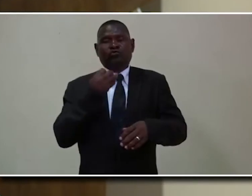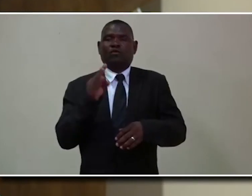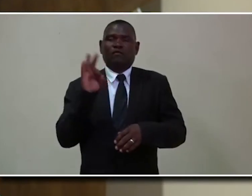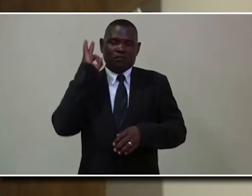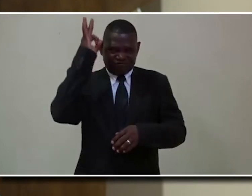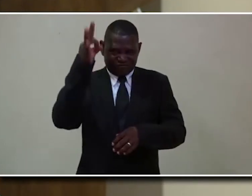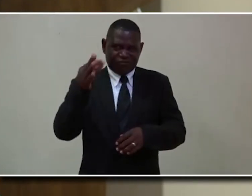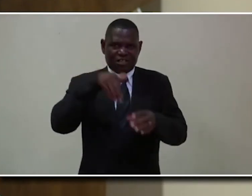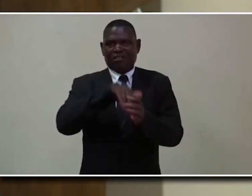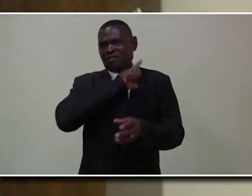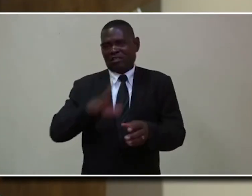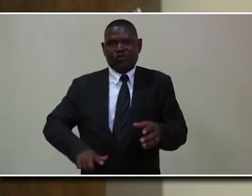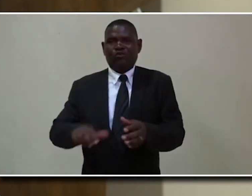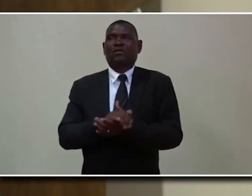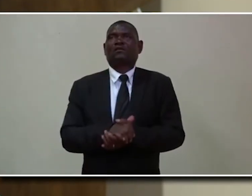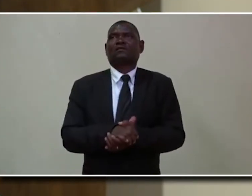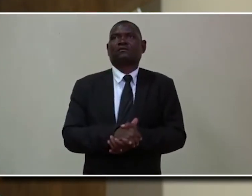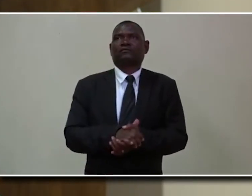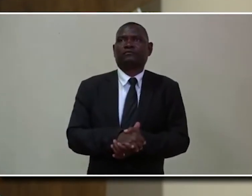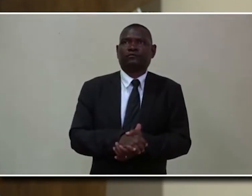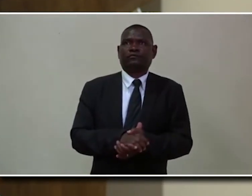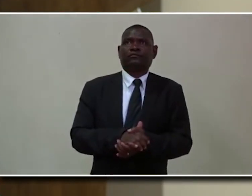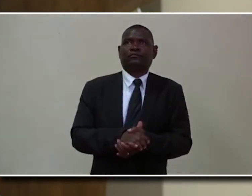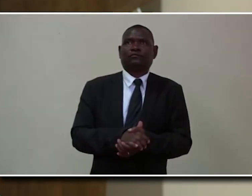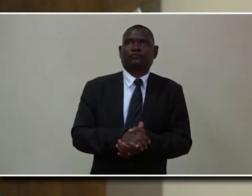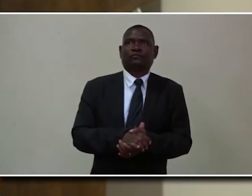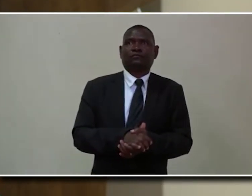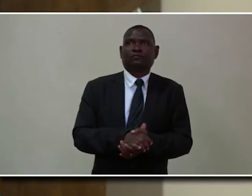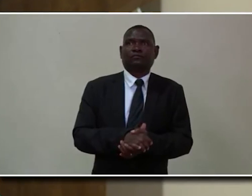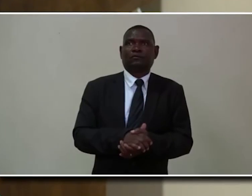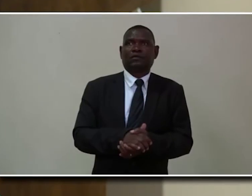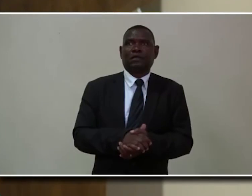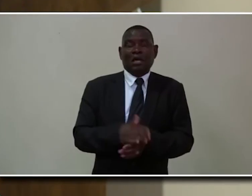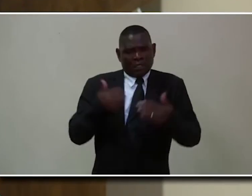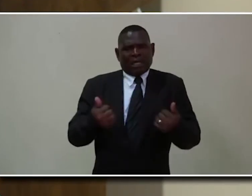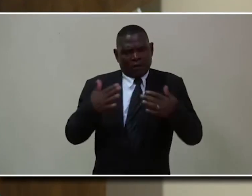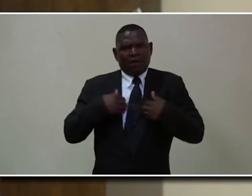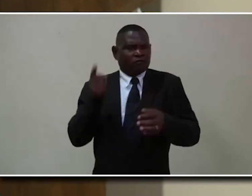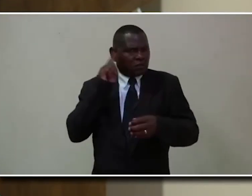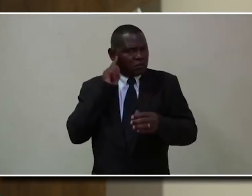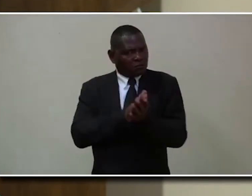Lord. And so we have heard a lot.